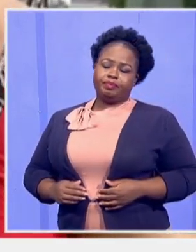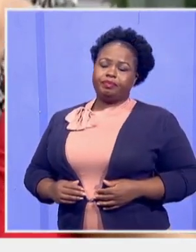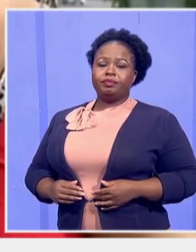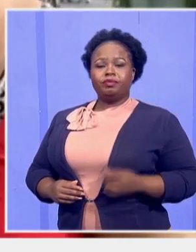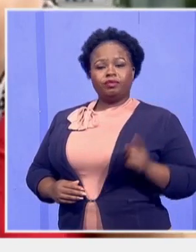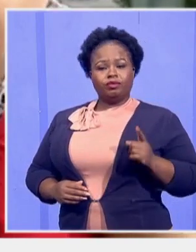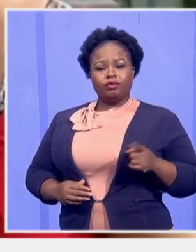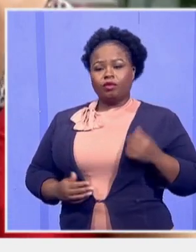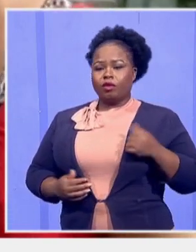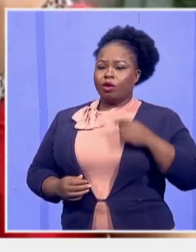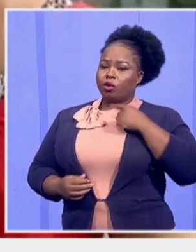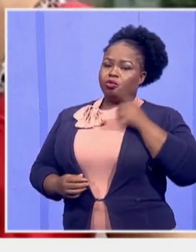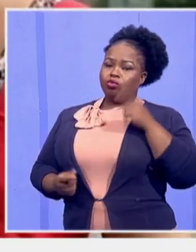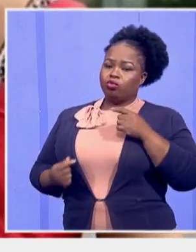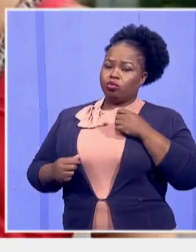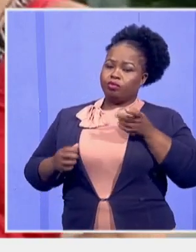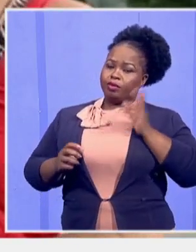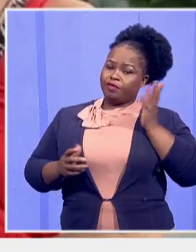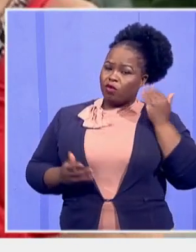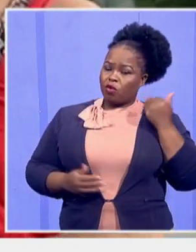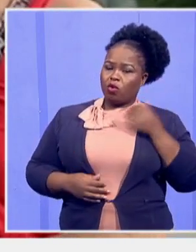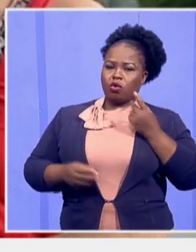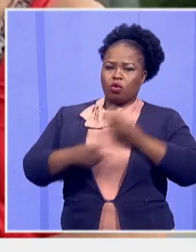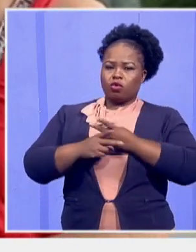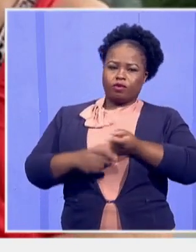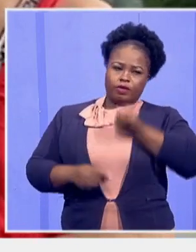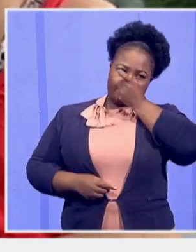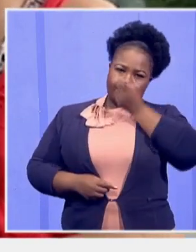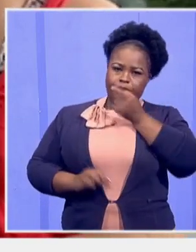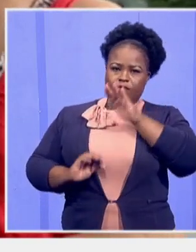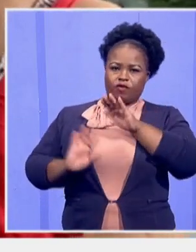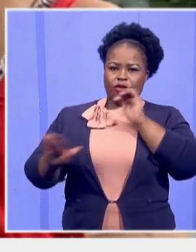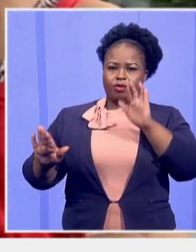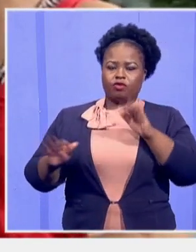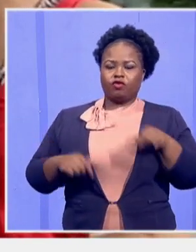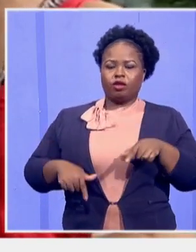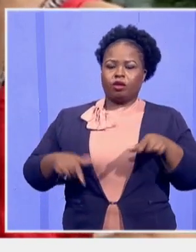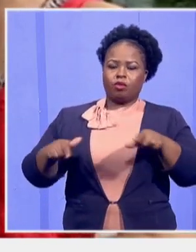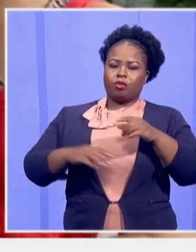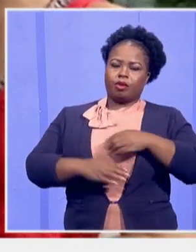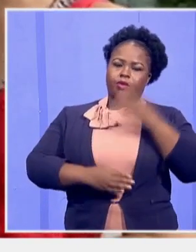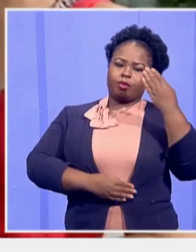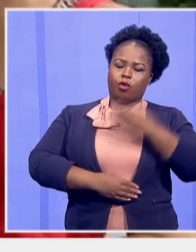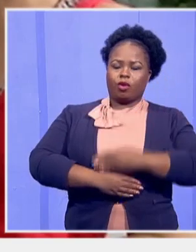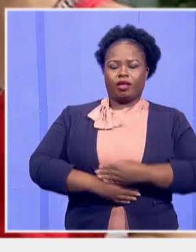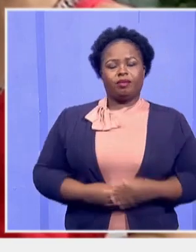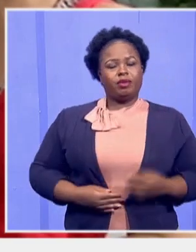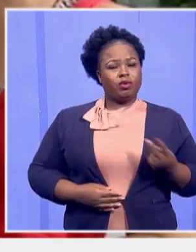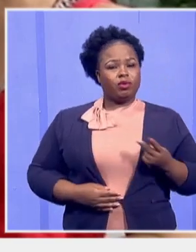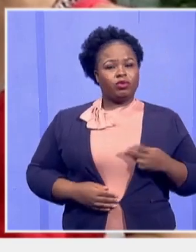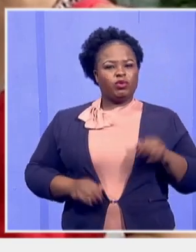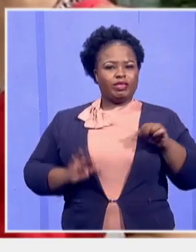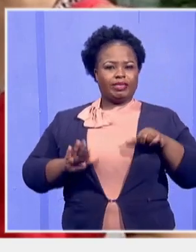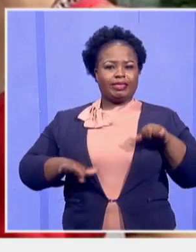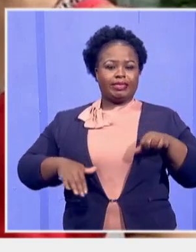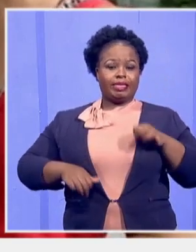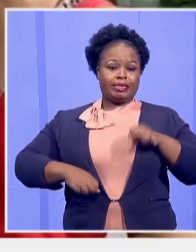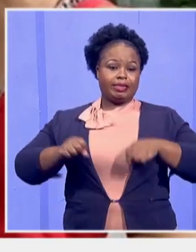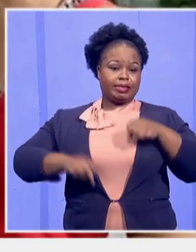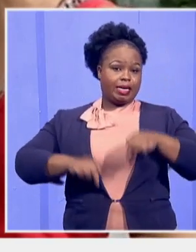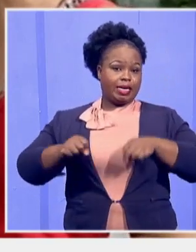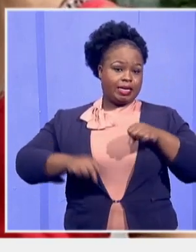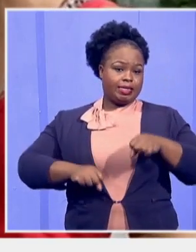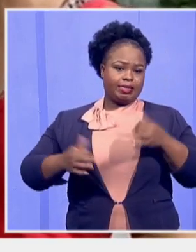your own exhibitions where you've run for rhino, all the way up to the Limpopo border post. These 16 cyclists are